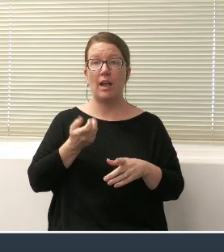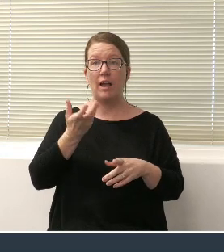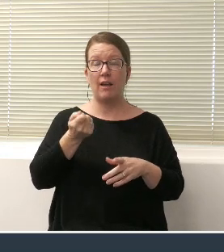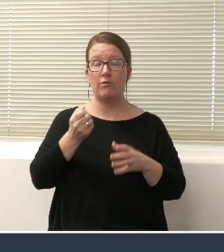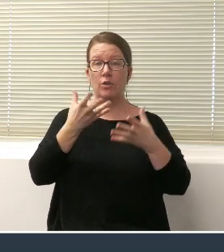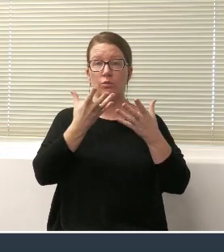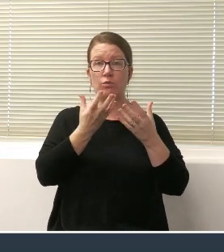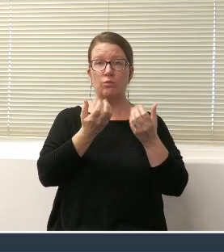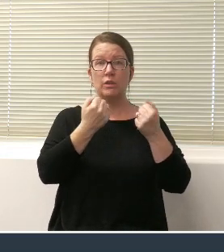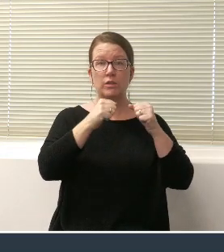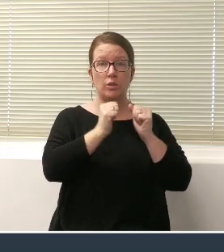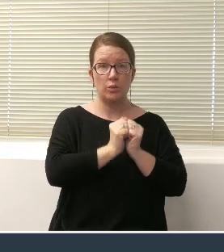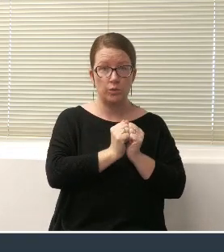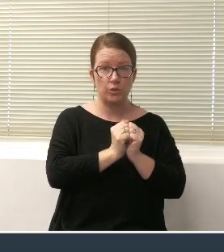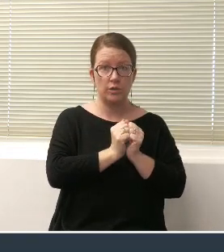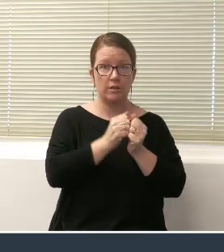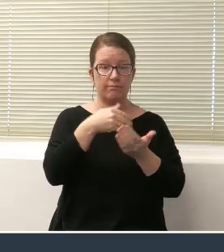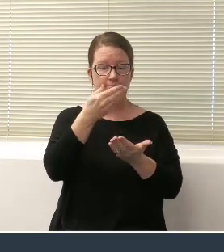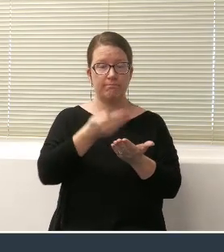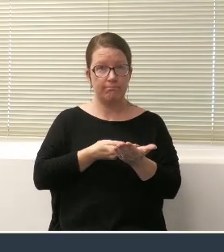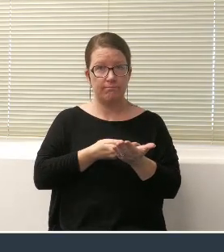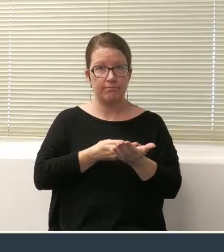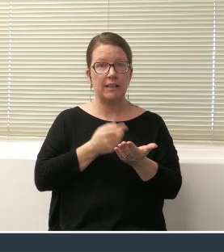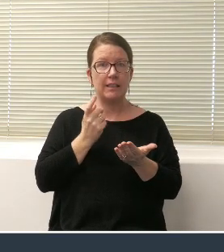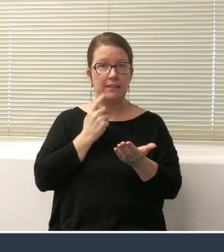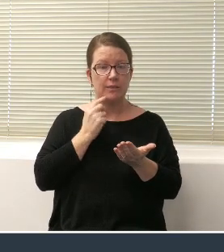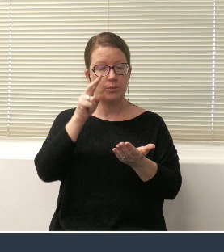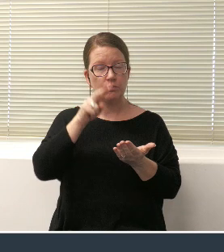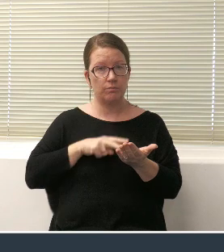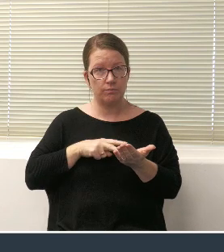resolution in front of us, pretty straightforward.